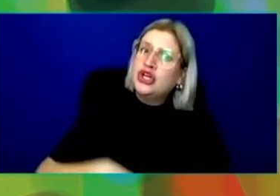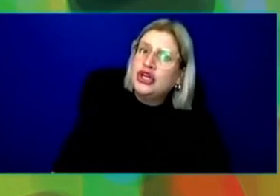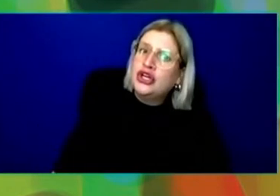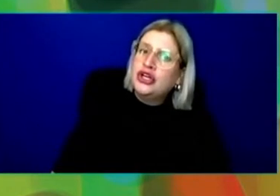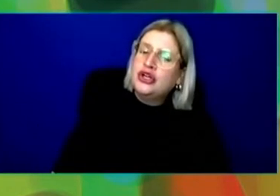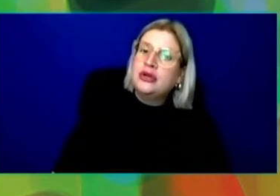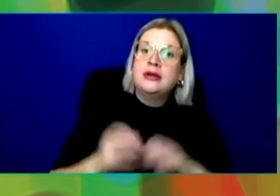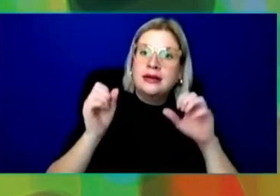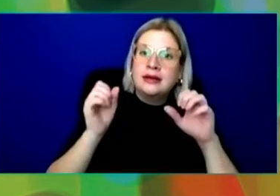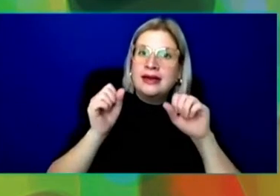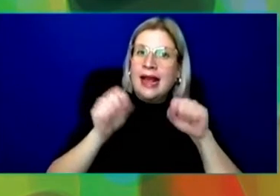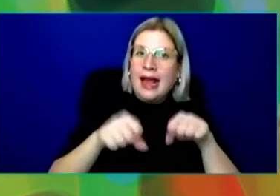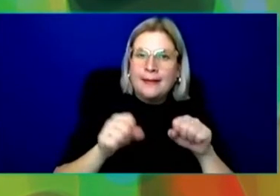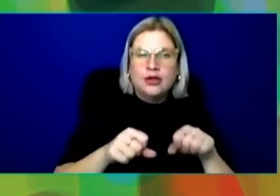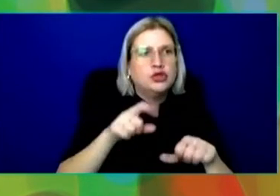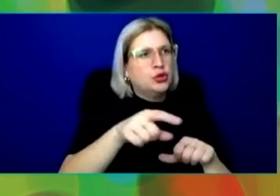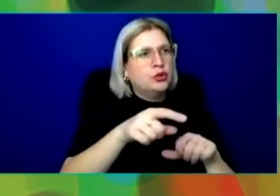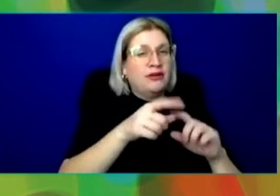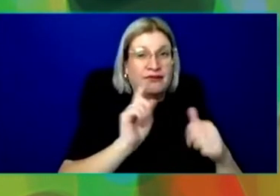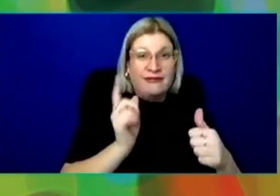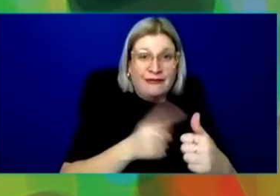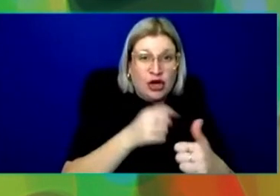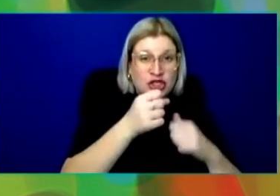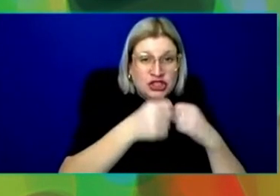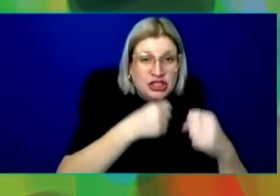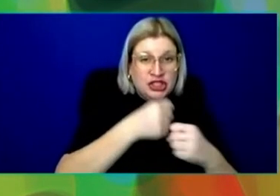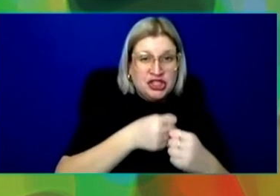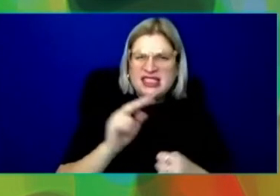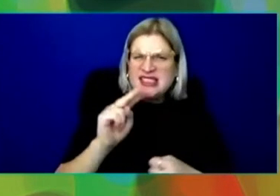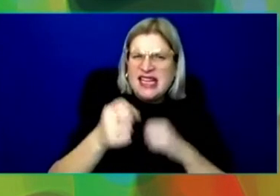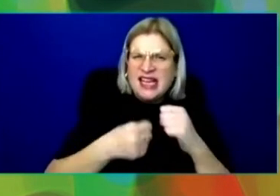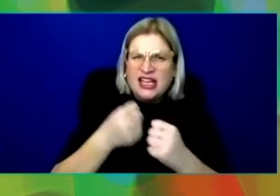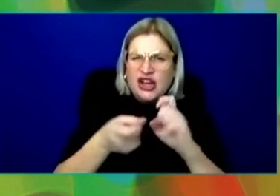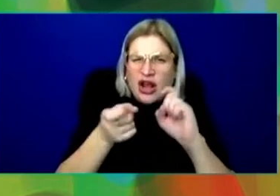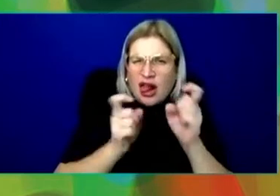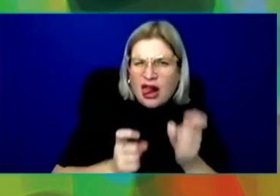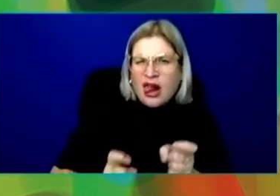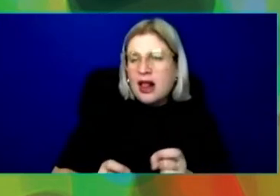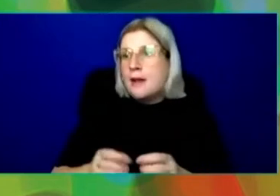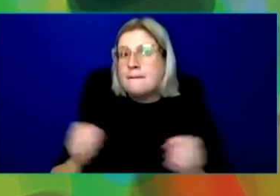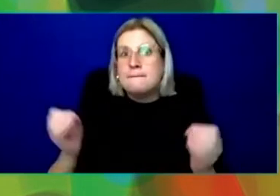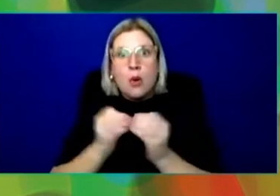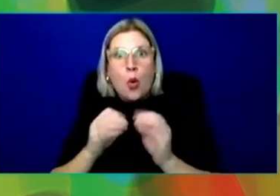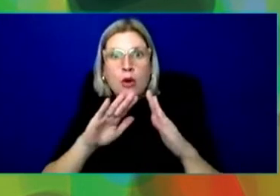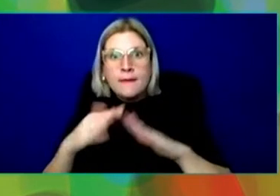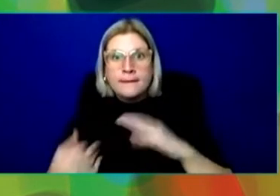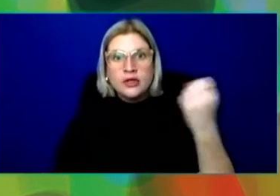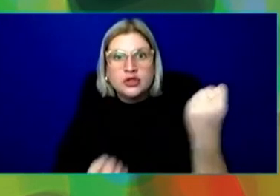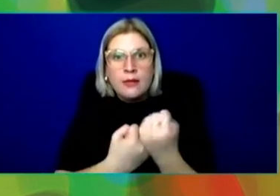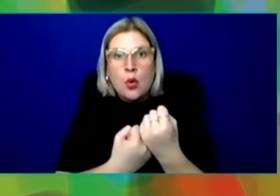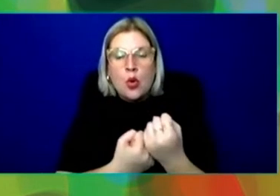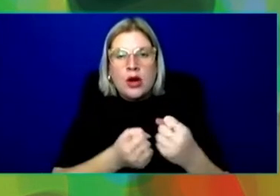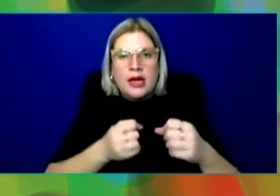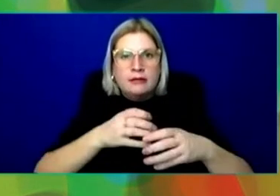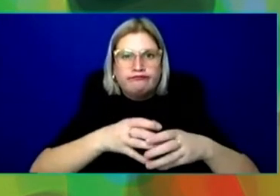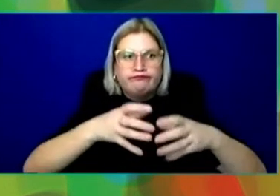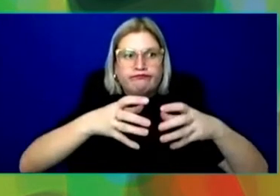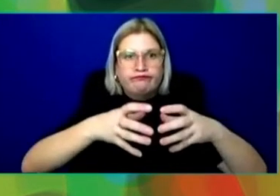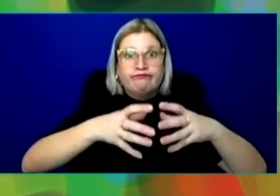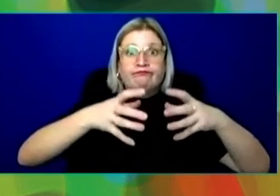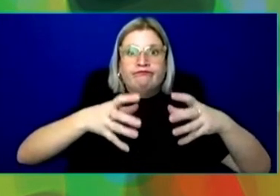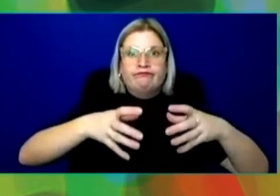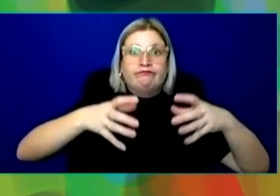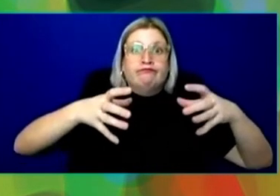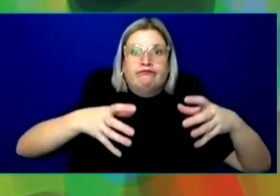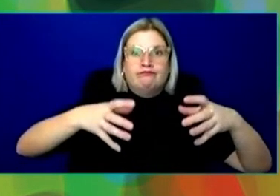to refine the model and to get more support from community, and it built organically in that